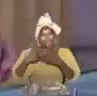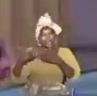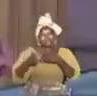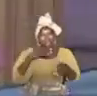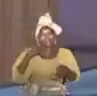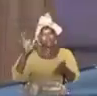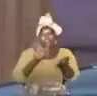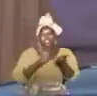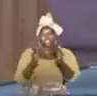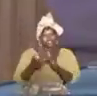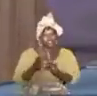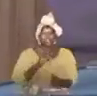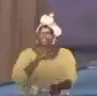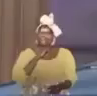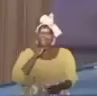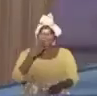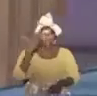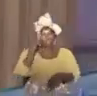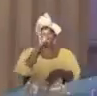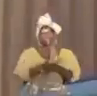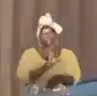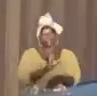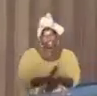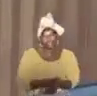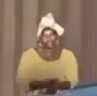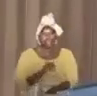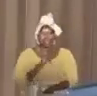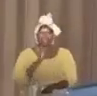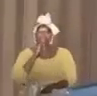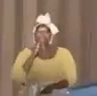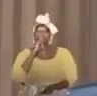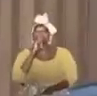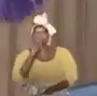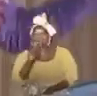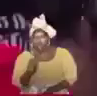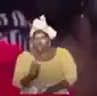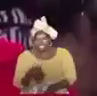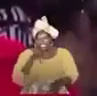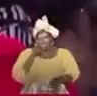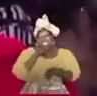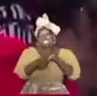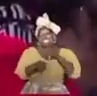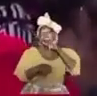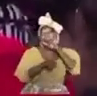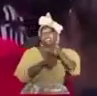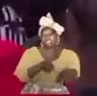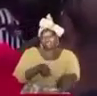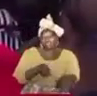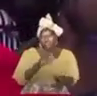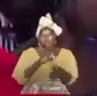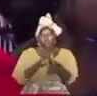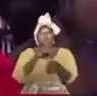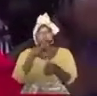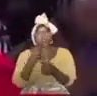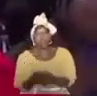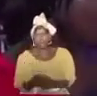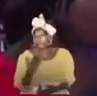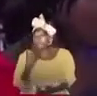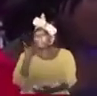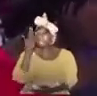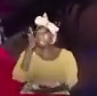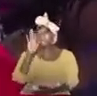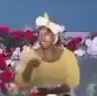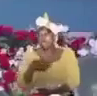Christ is beyond the pretense and the hypocrisy, the form of godliness.